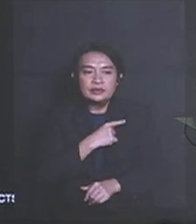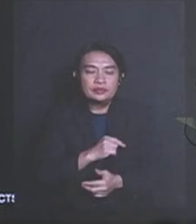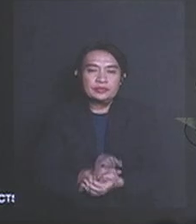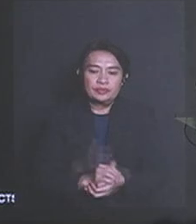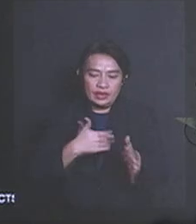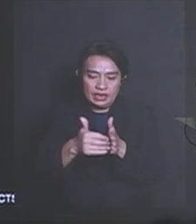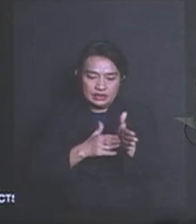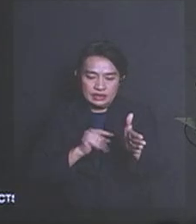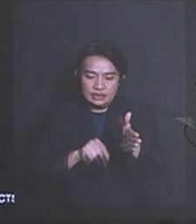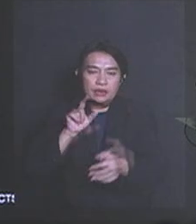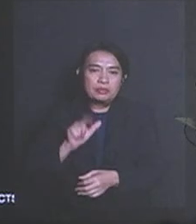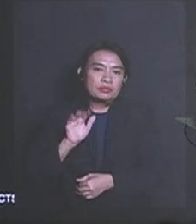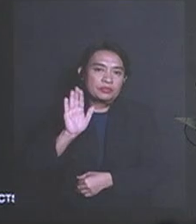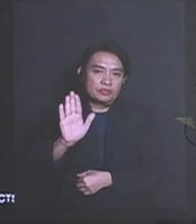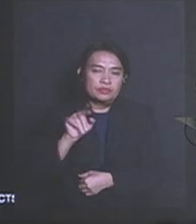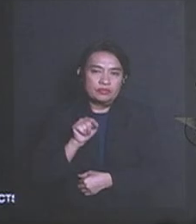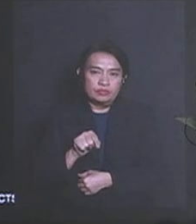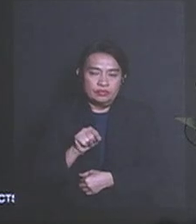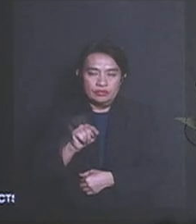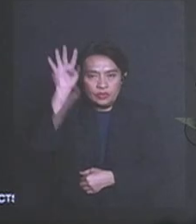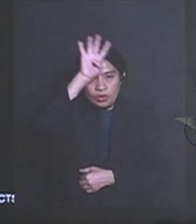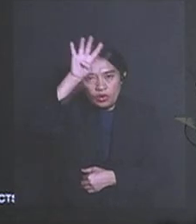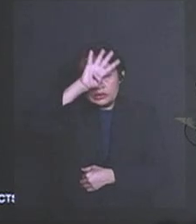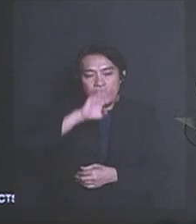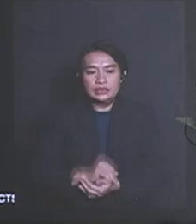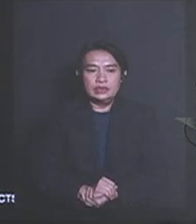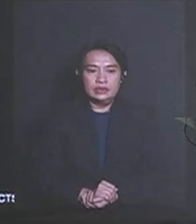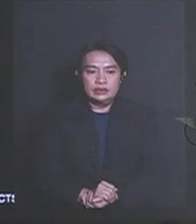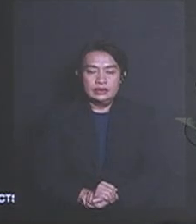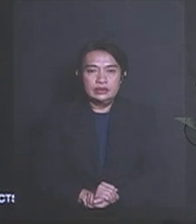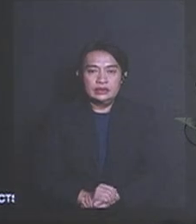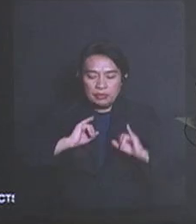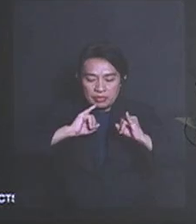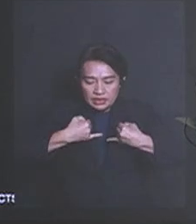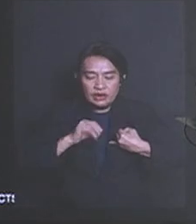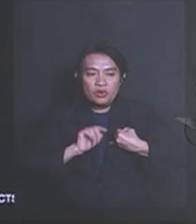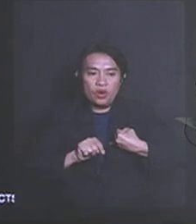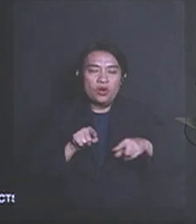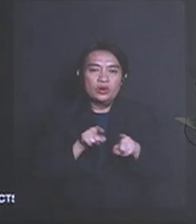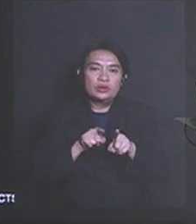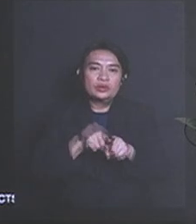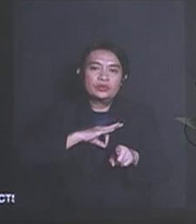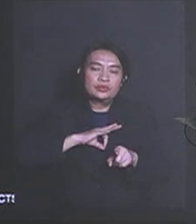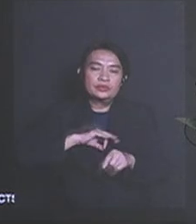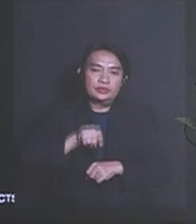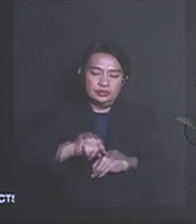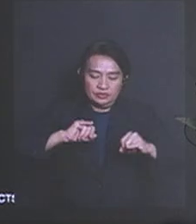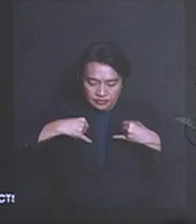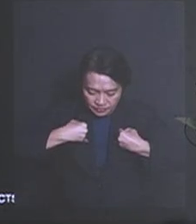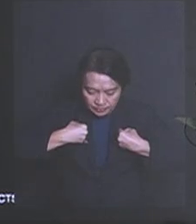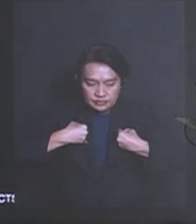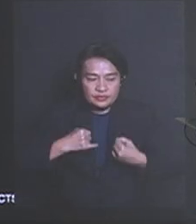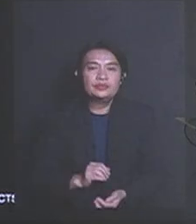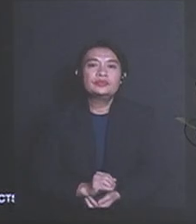to create a sense of ownership to the house, we decided that we want the house owner to participate in selecting their own house